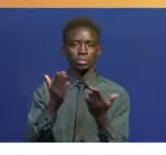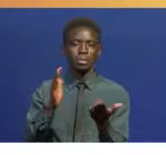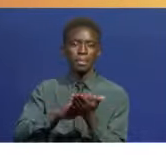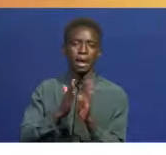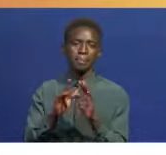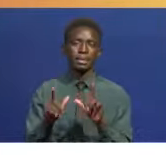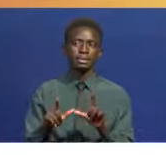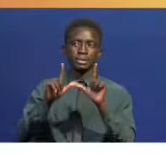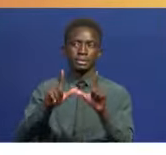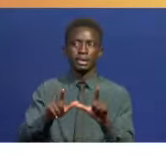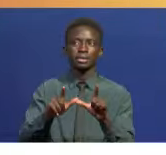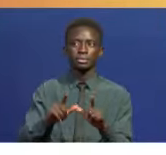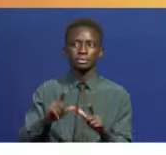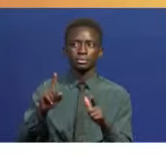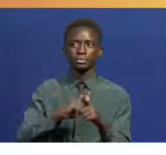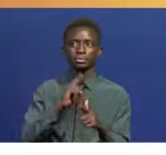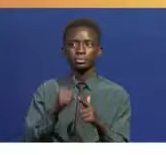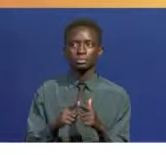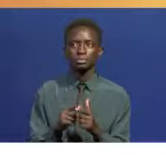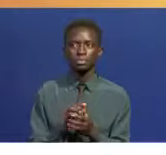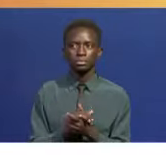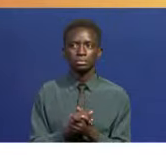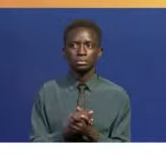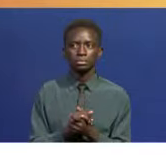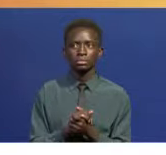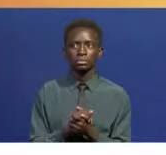licensed. Then, training.